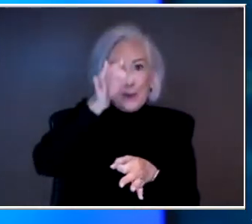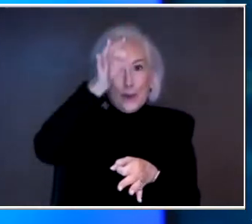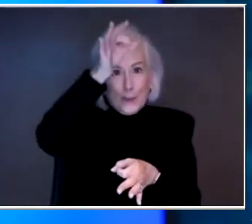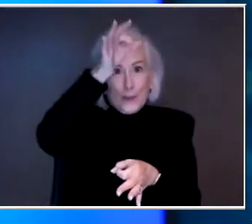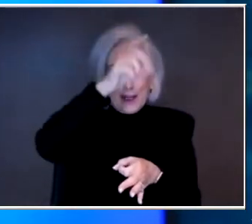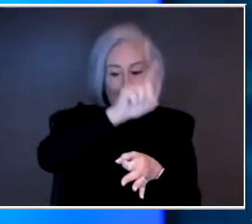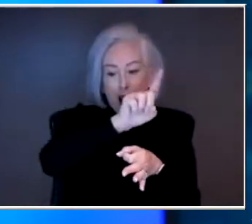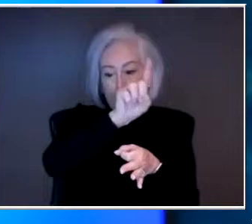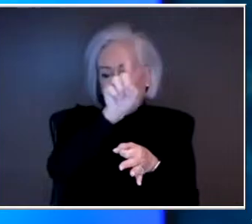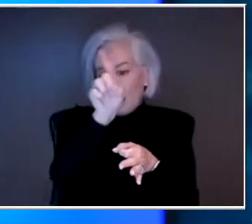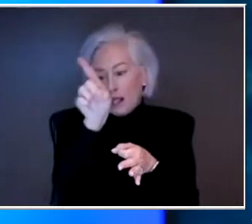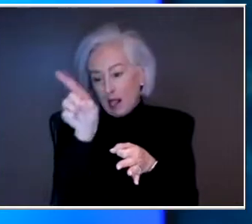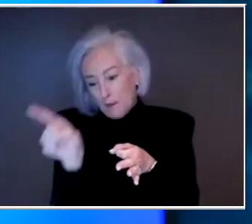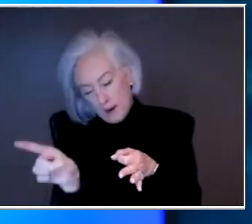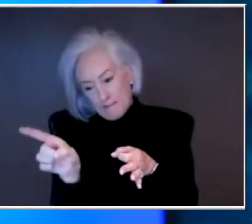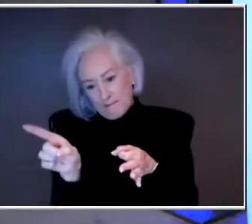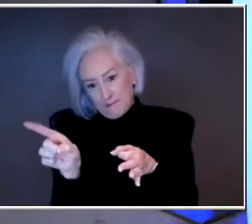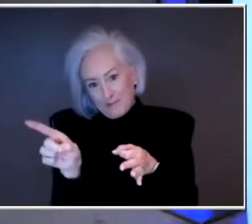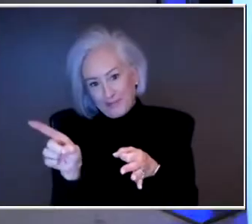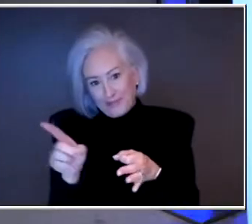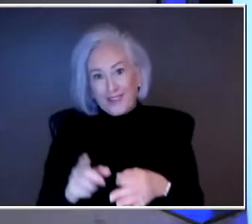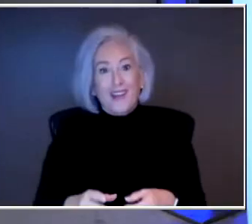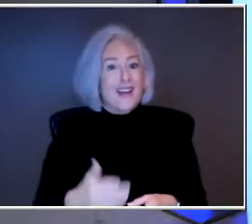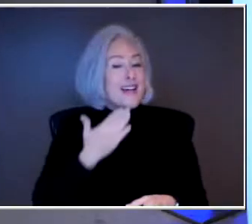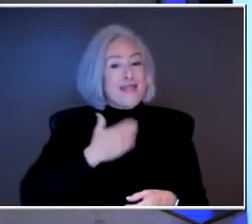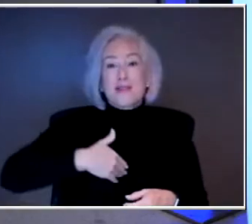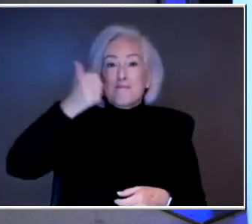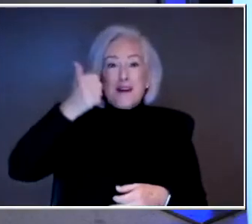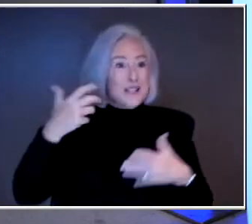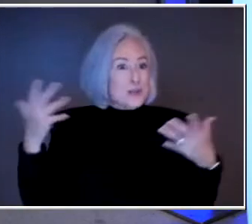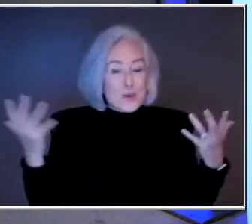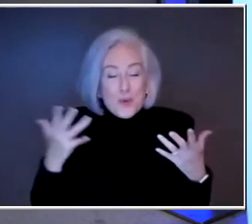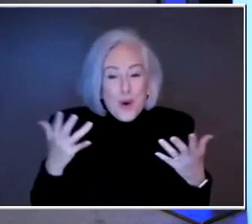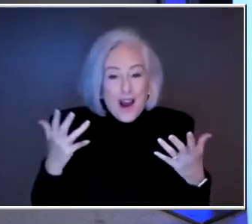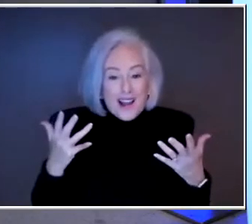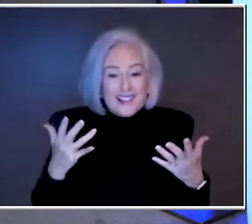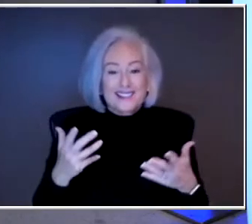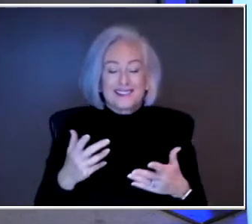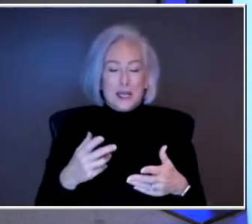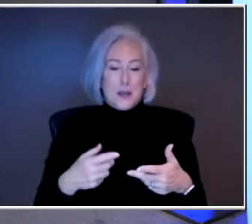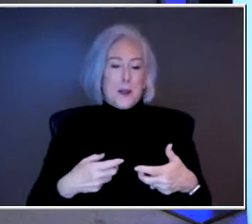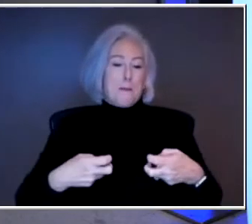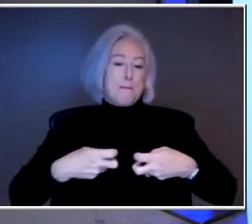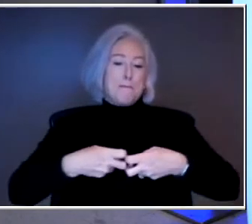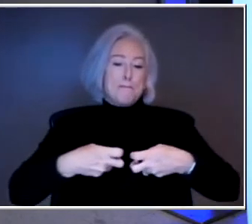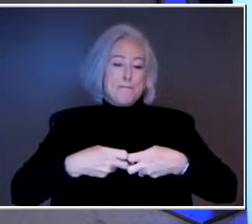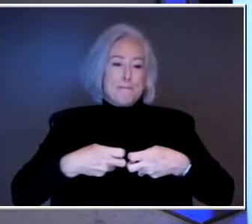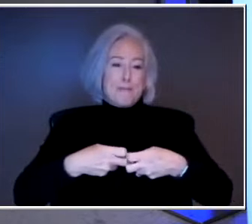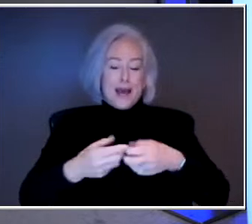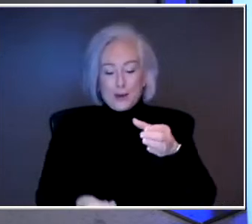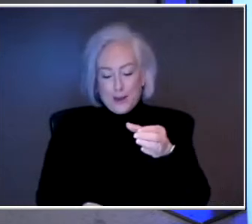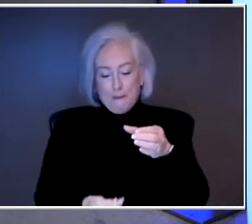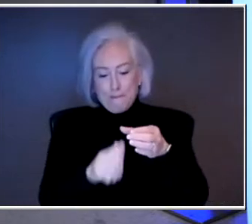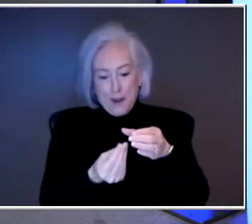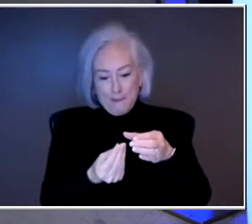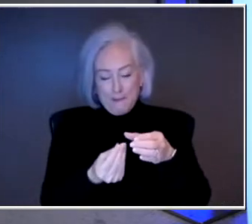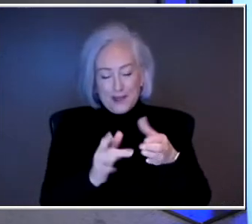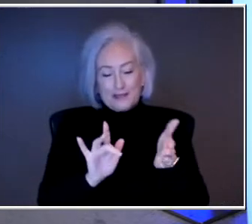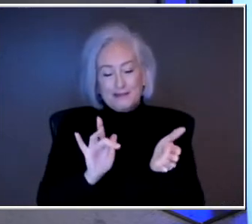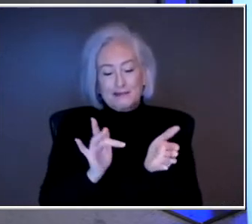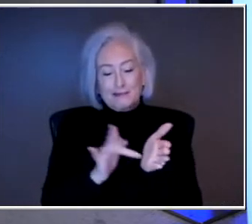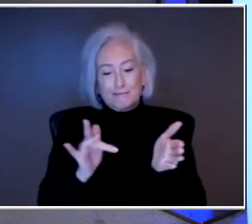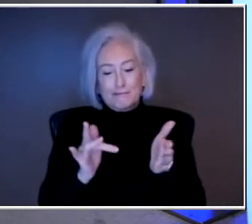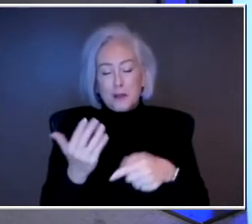they actually make some all the time. Pretty incredible ones that look very realistic. Yeah, it's kind of cool to go flameless now. Yeah, absolutely.